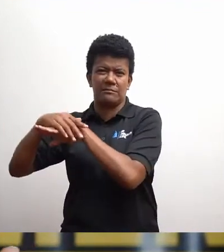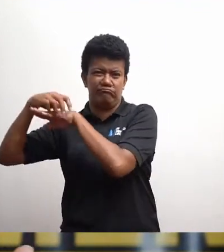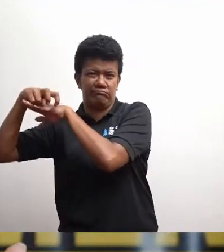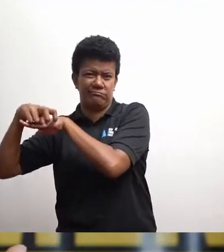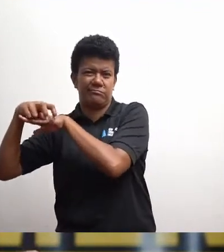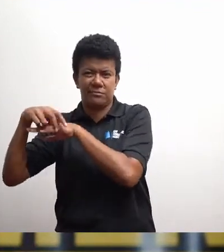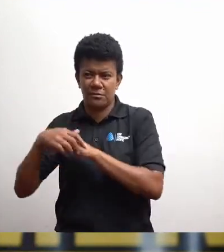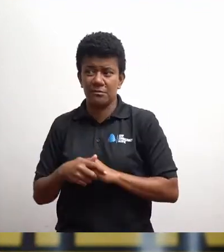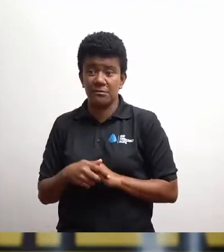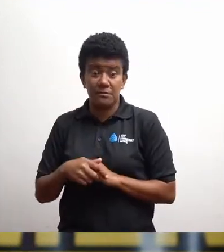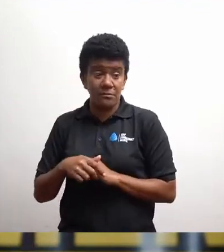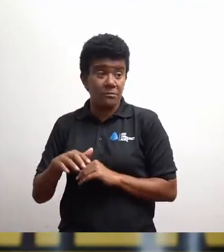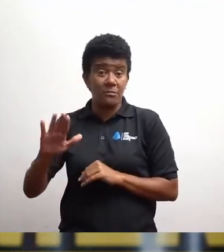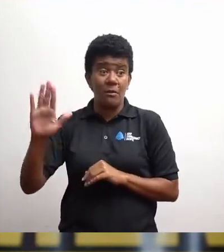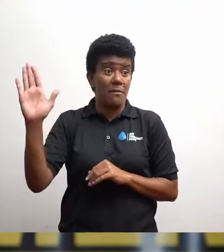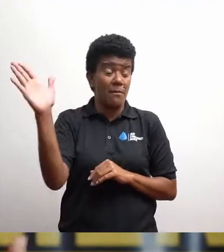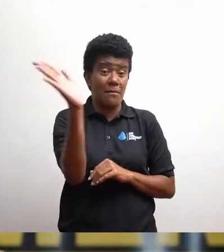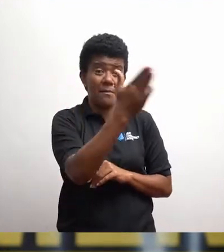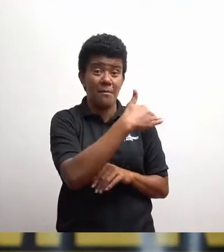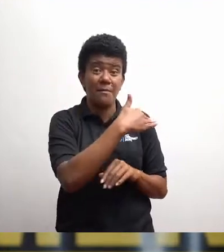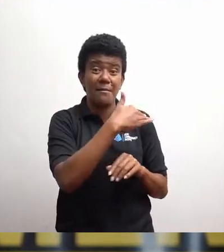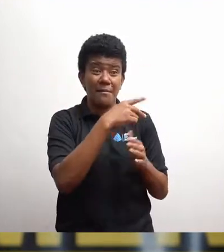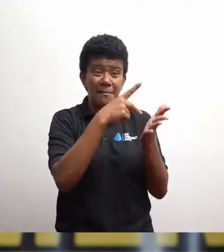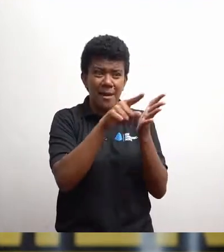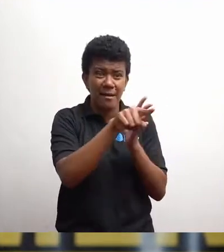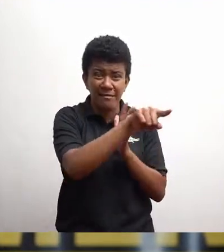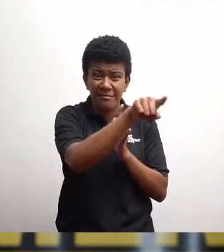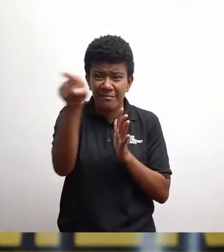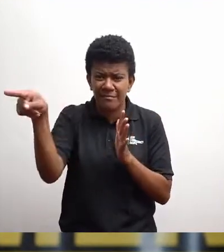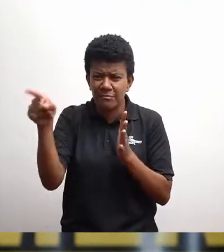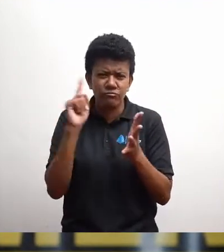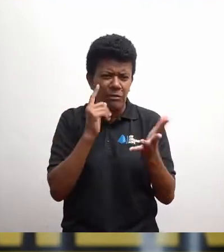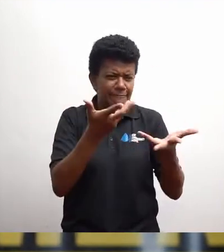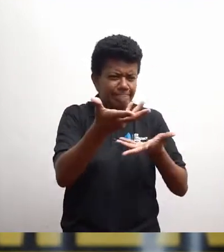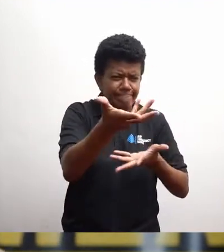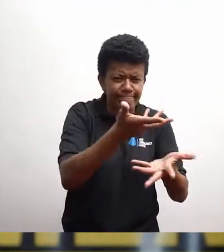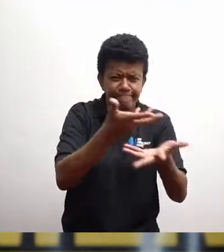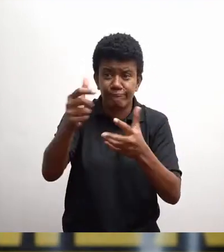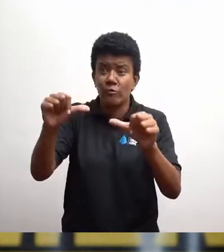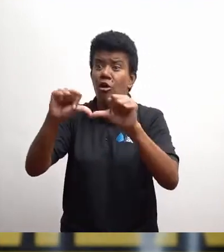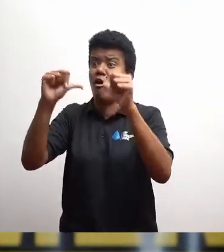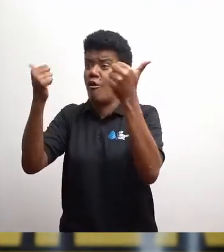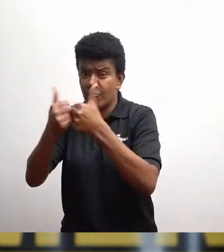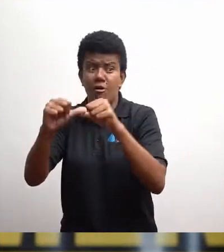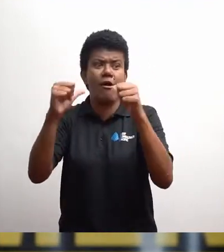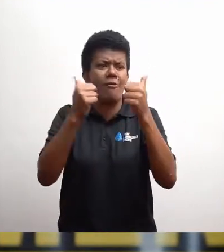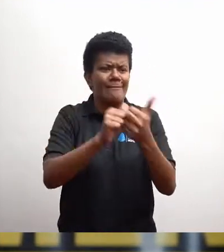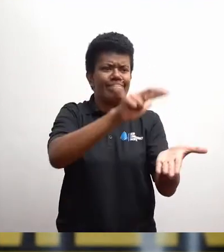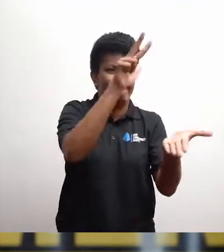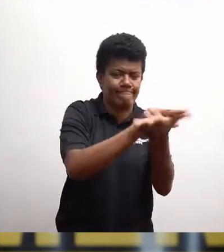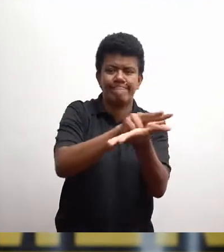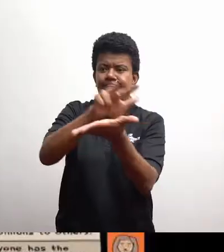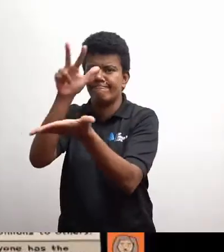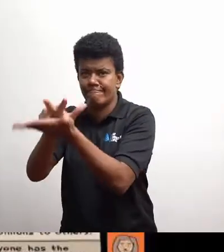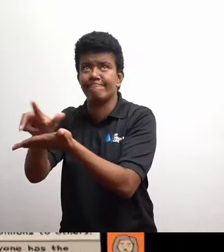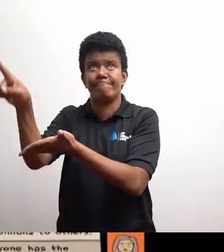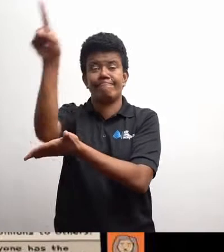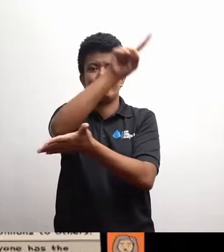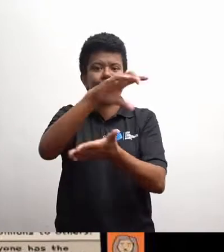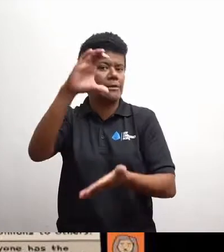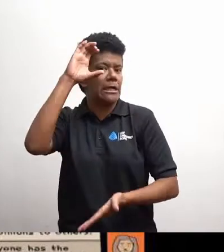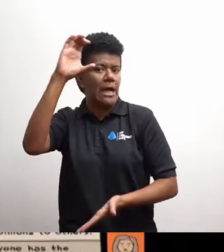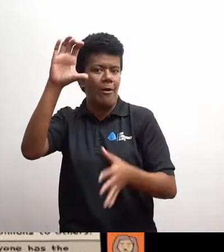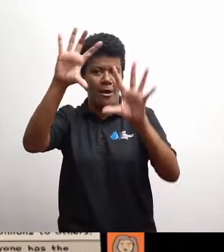are all part of how we negotiate agreements as nation states around the world. Okay, and